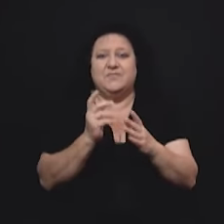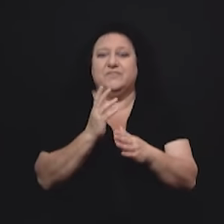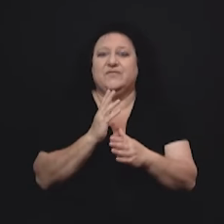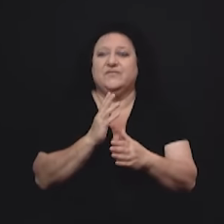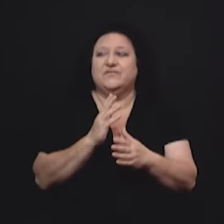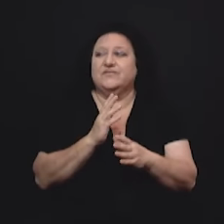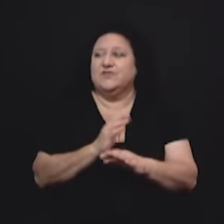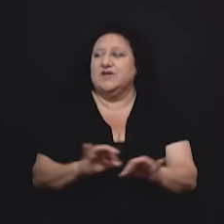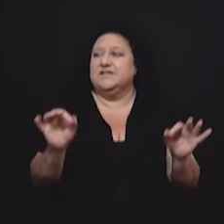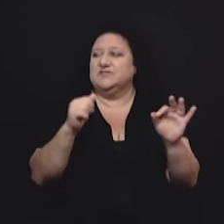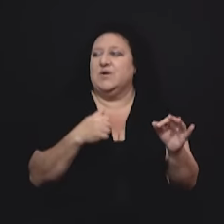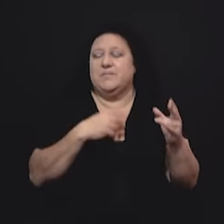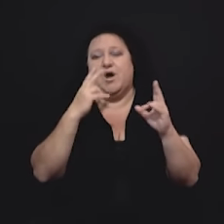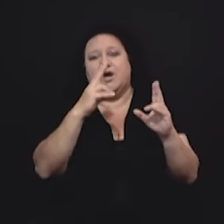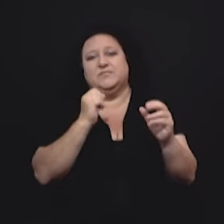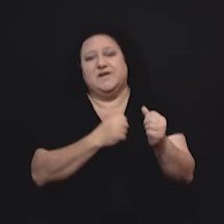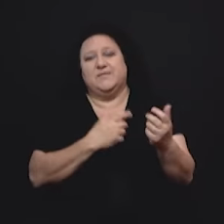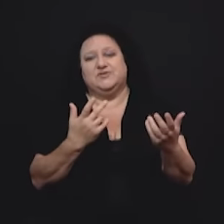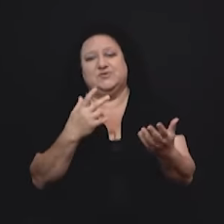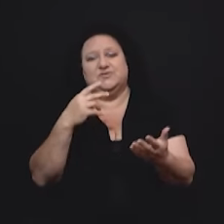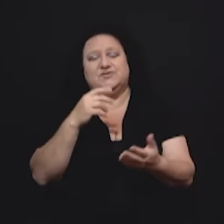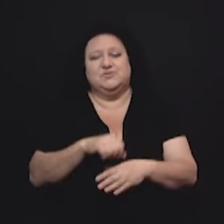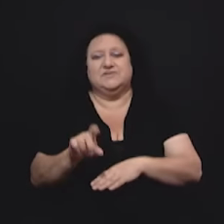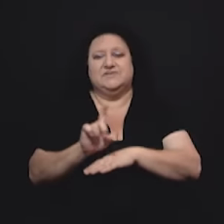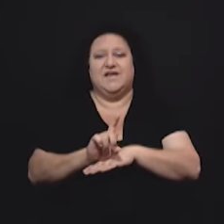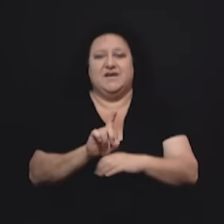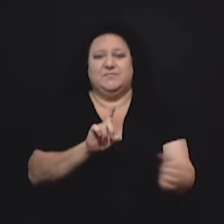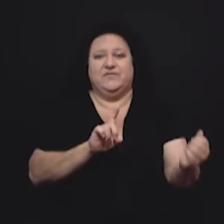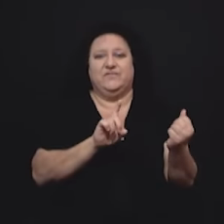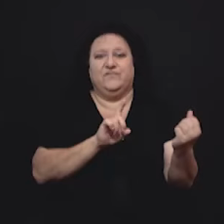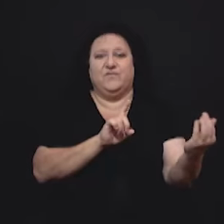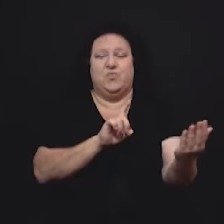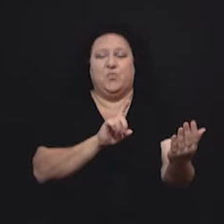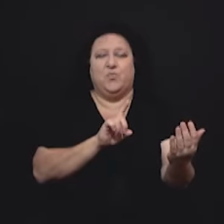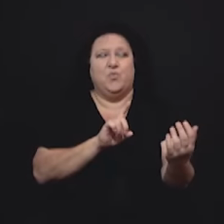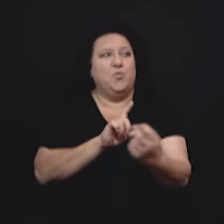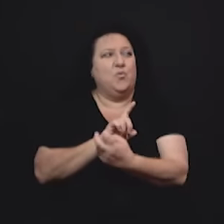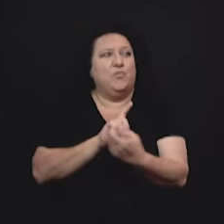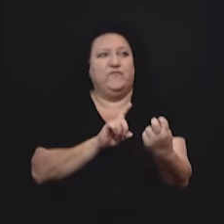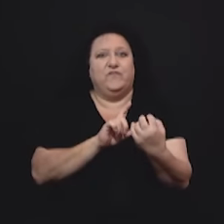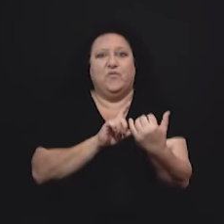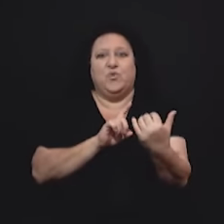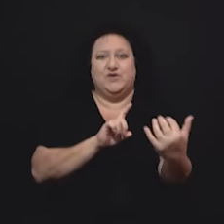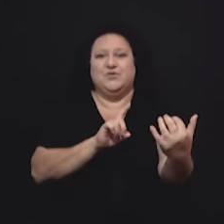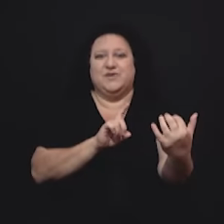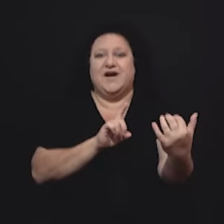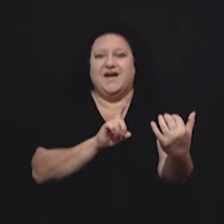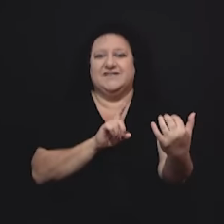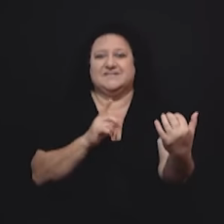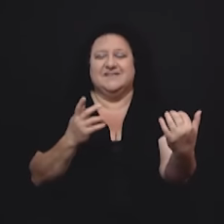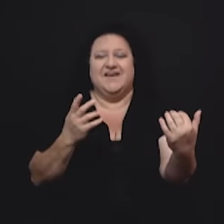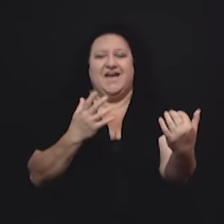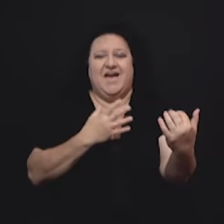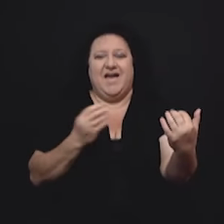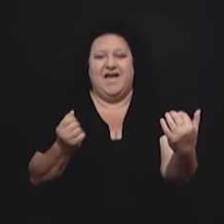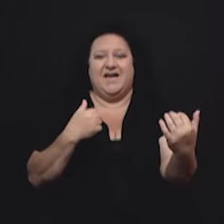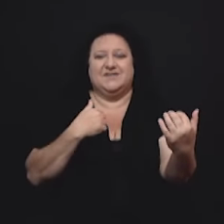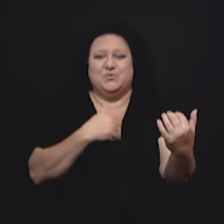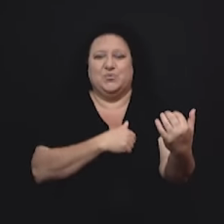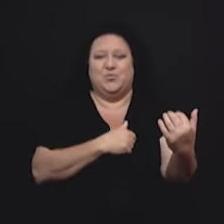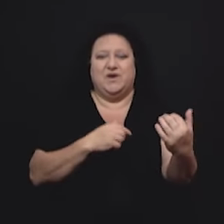be able to stand before you guys and just spend some time in the word. And so we're coming back from a couple of weeks ago. We were talking about